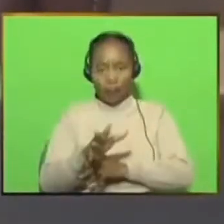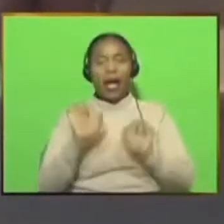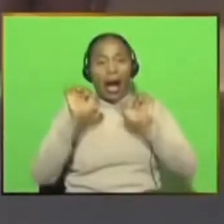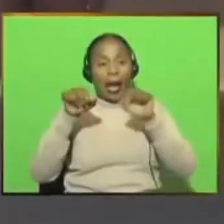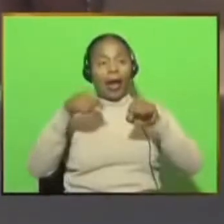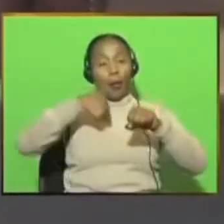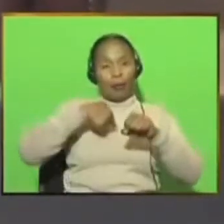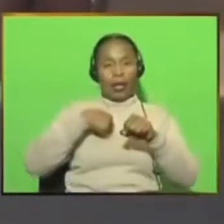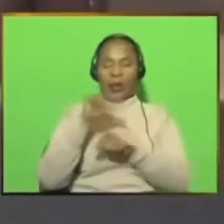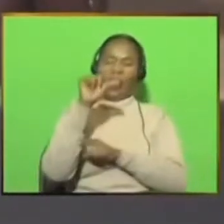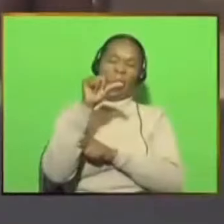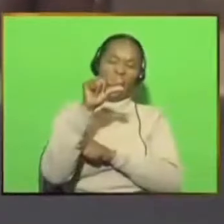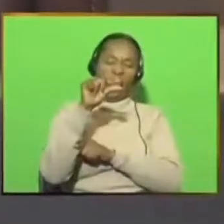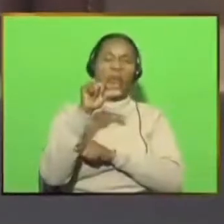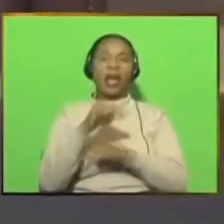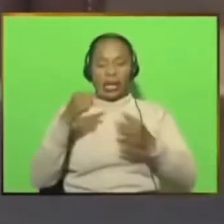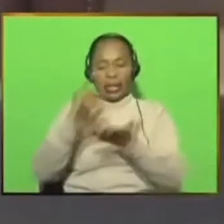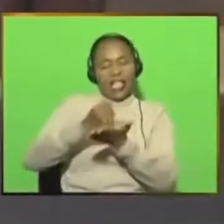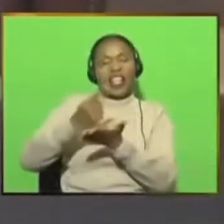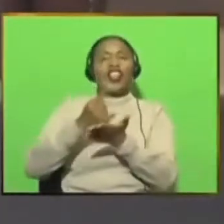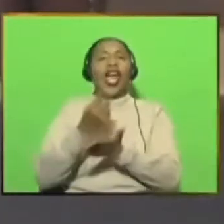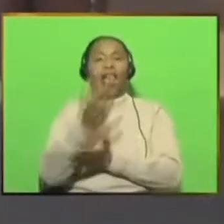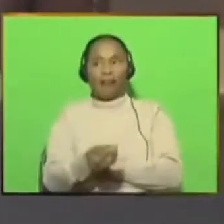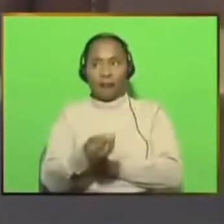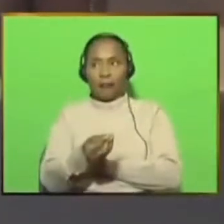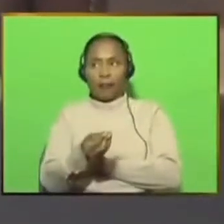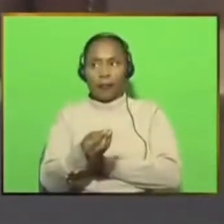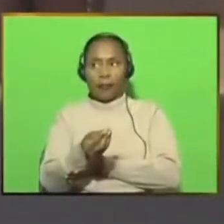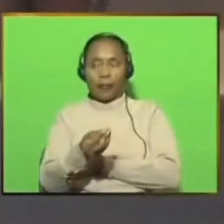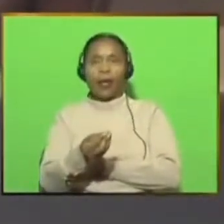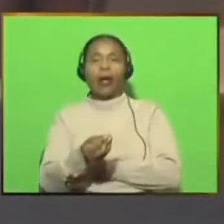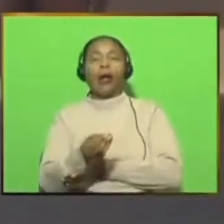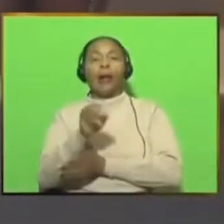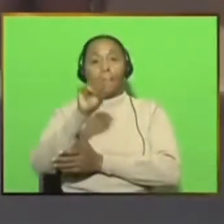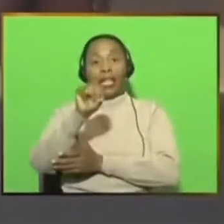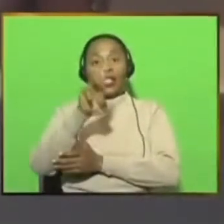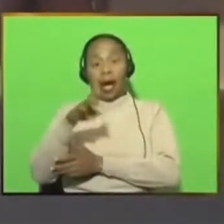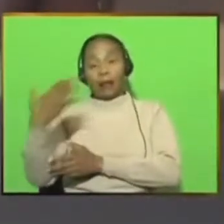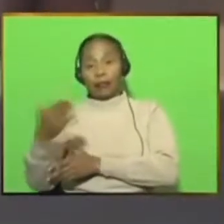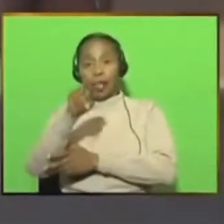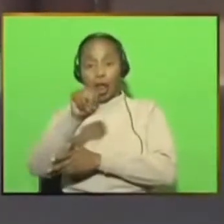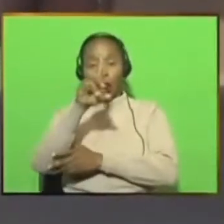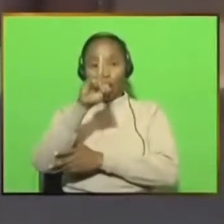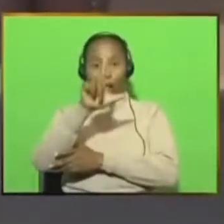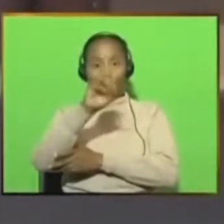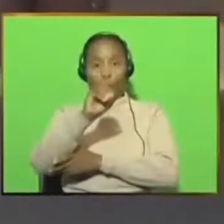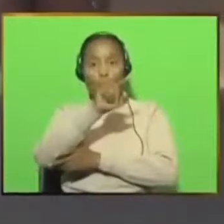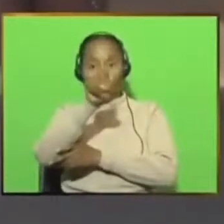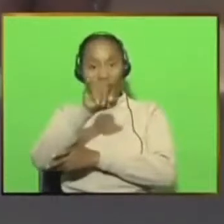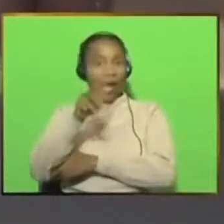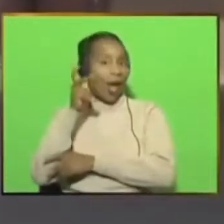I'm going to allow a limited time of discussion on this in terms of